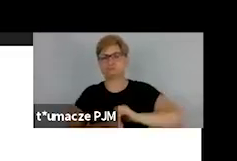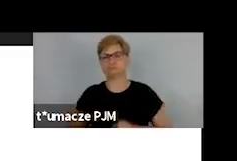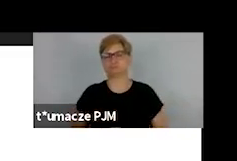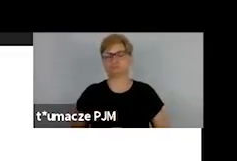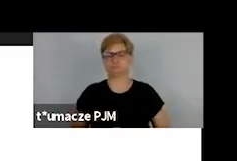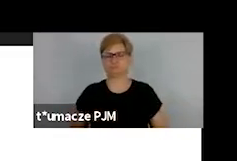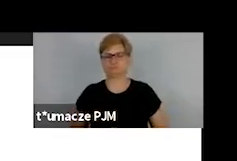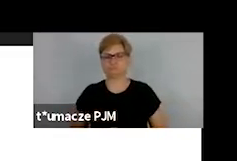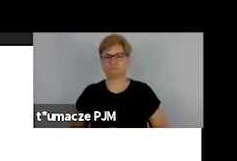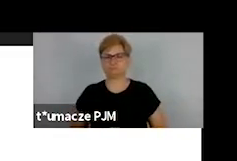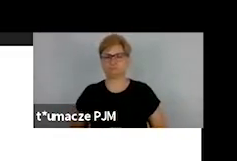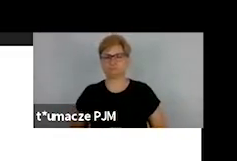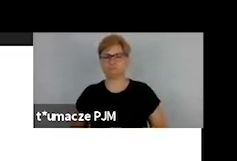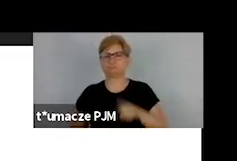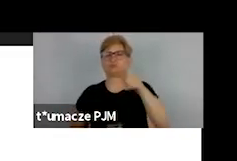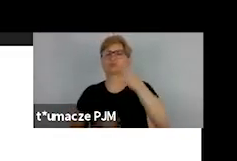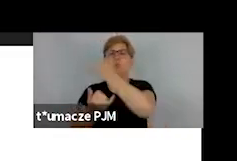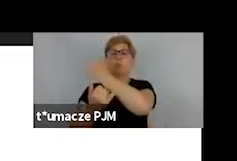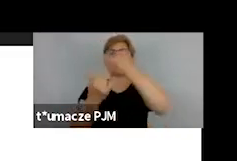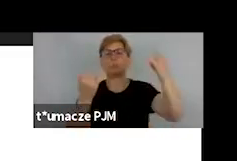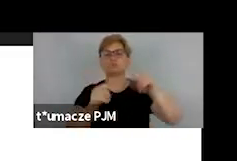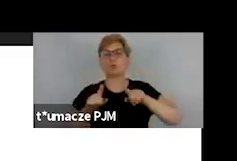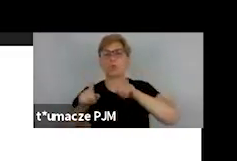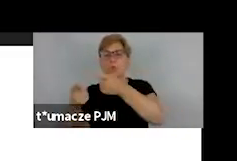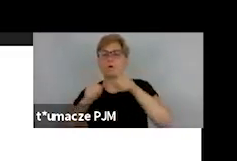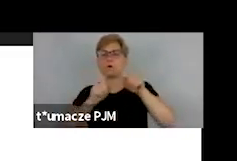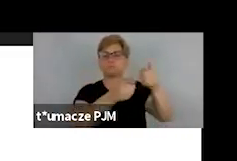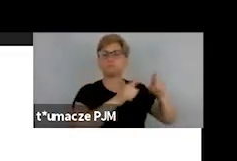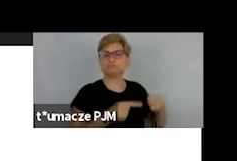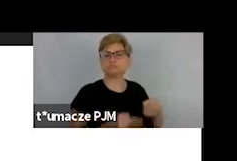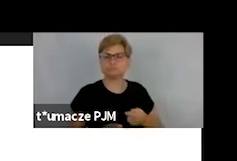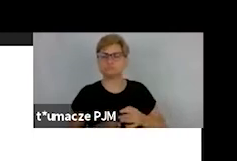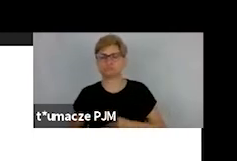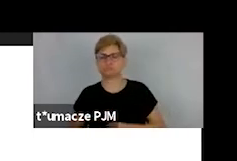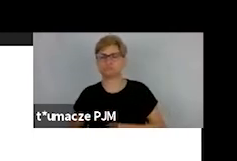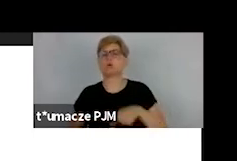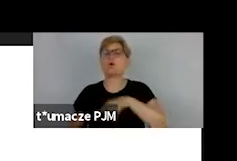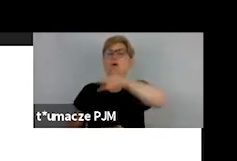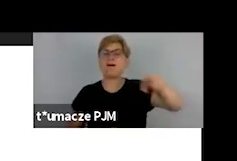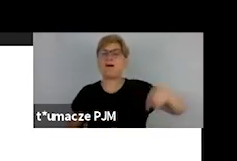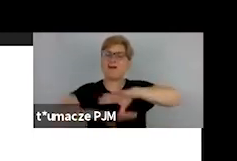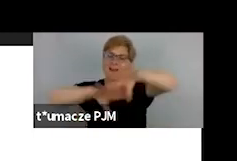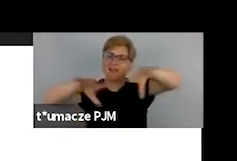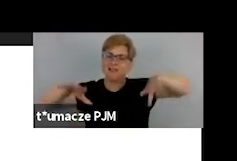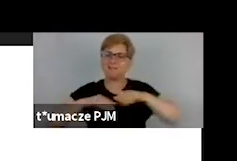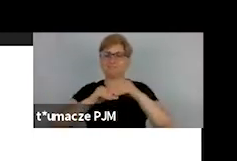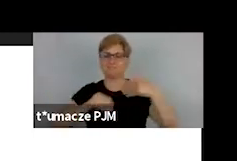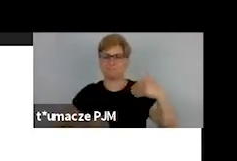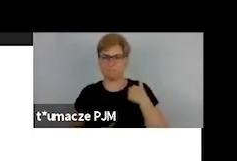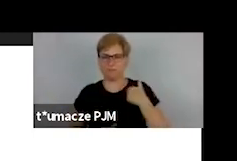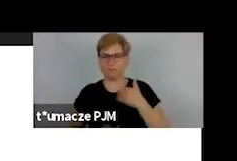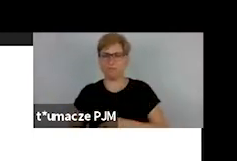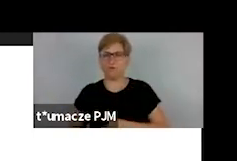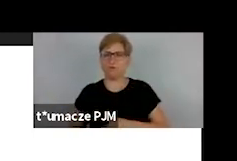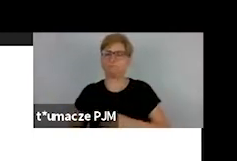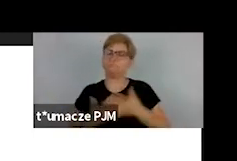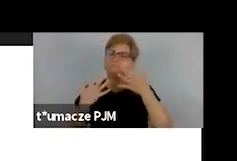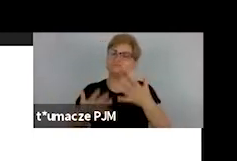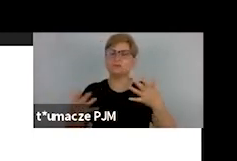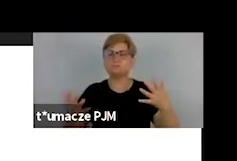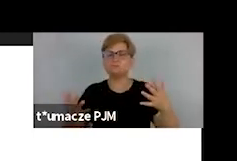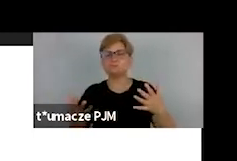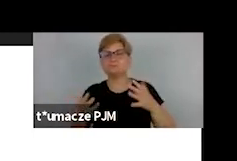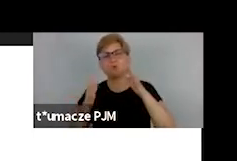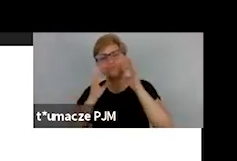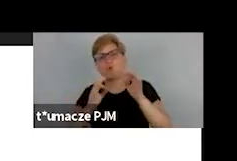and push together for those changes. And that was probably the most important strategy we used. And then